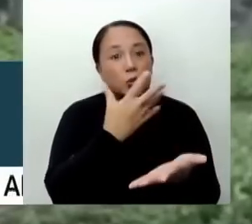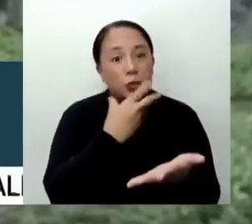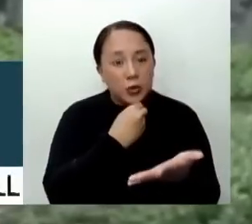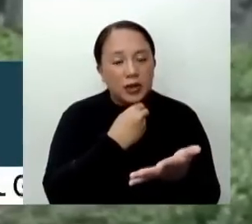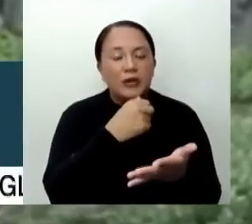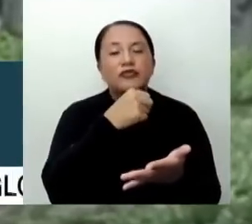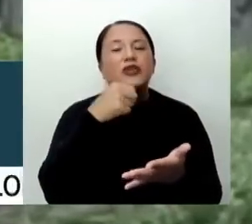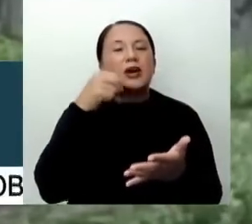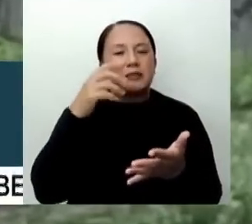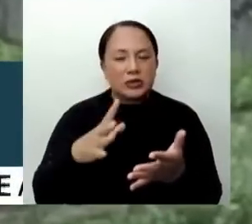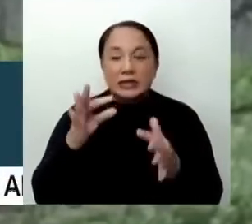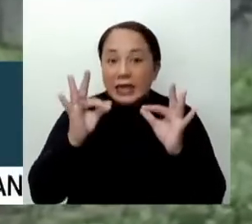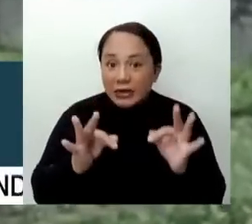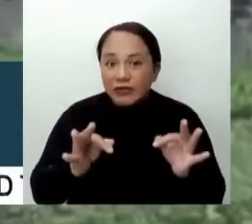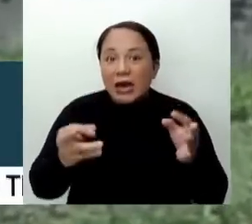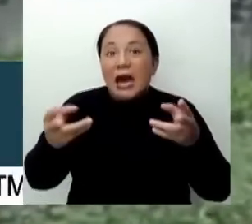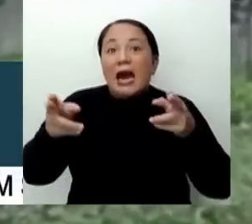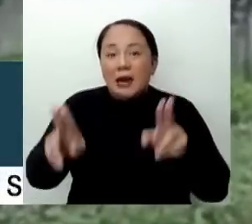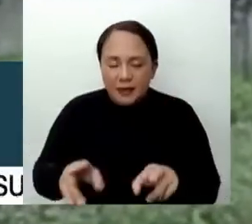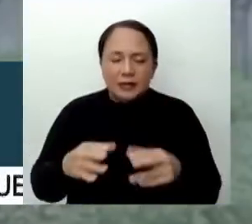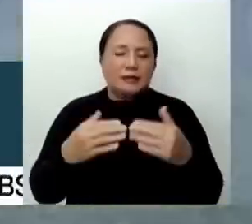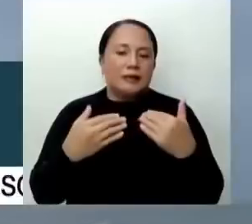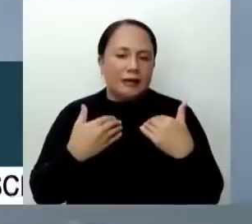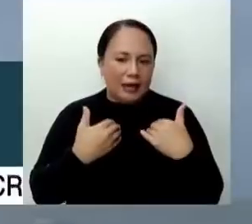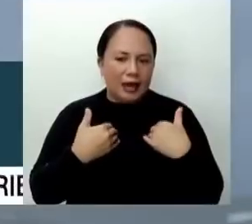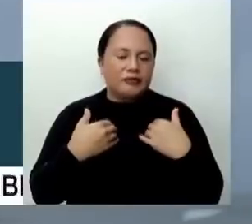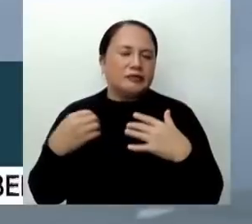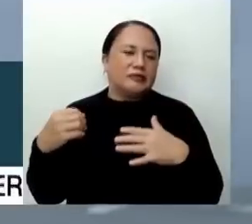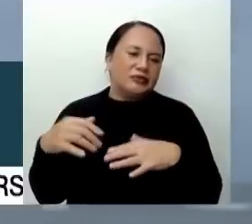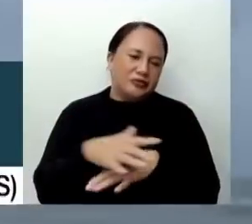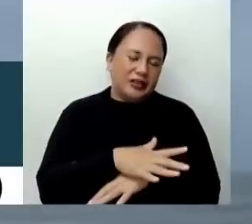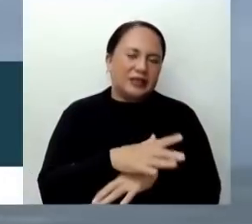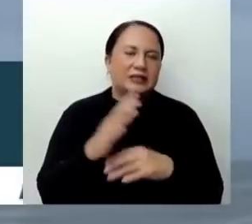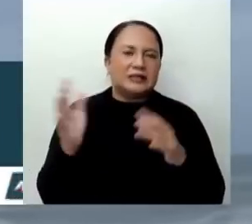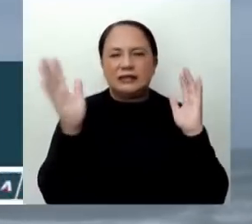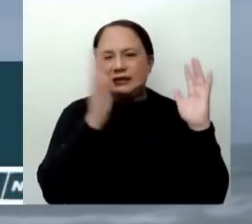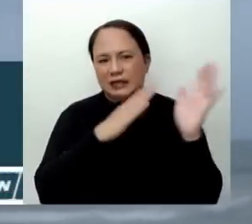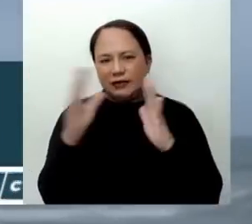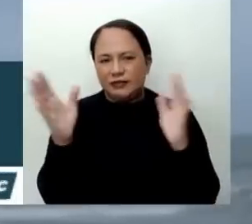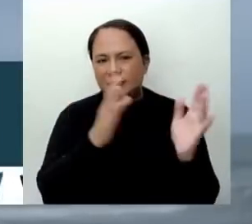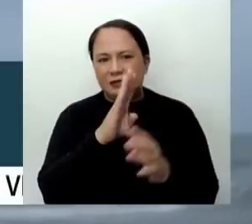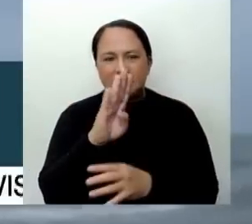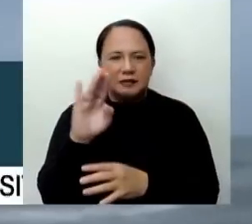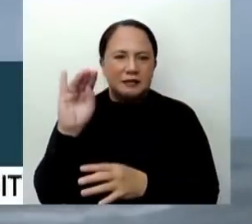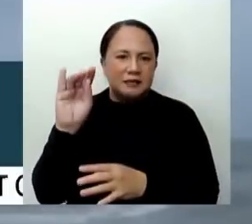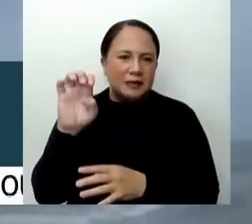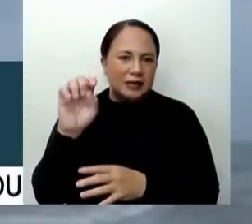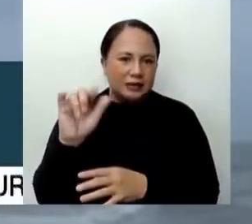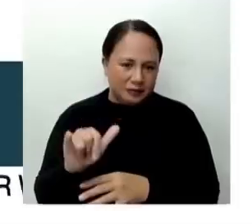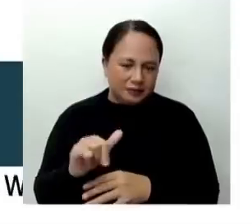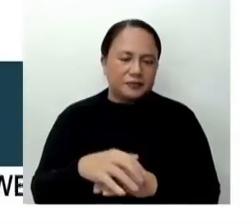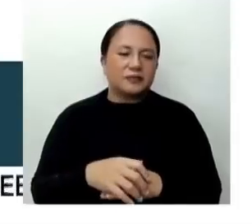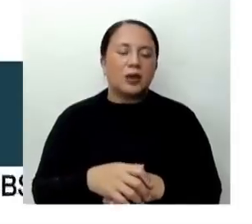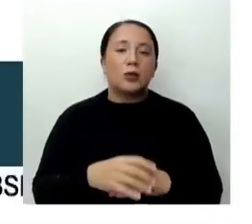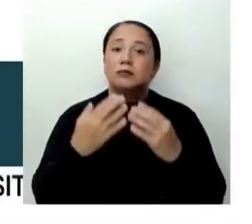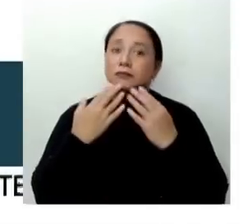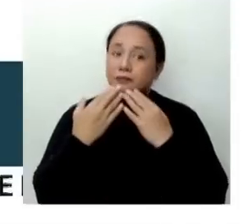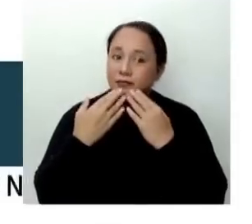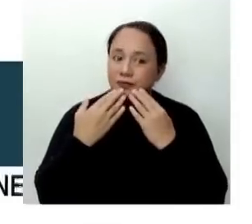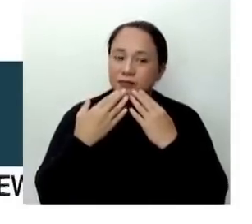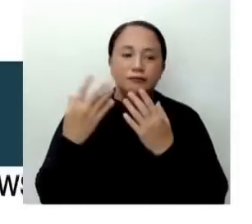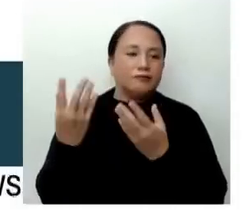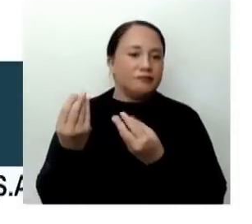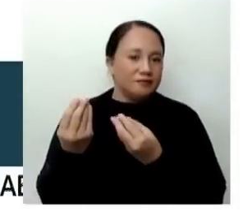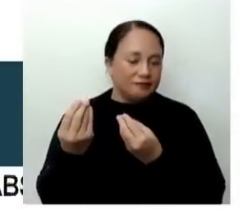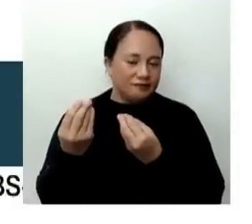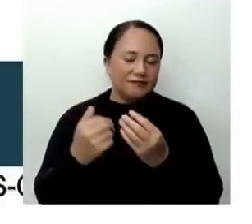farmers in case they will be affected by Typhoon Betty. Stanley. All right. Thank you so much for the update, Dennis